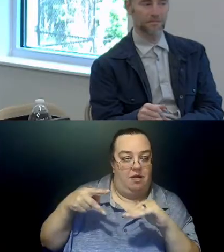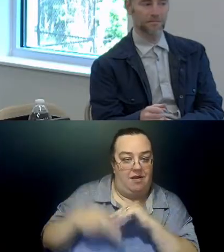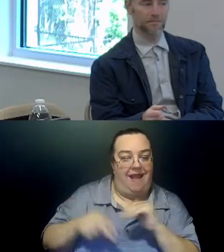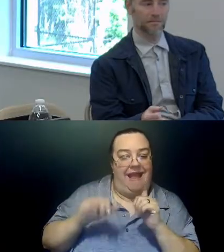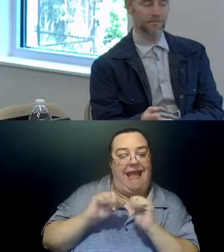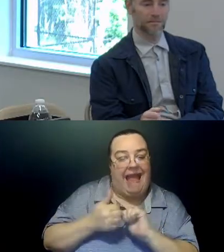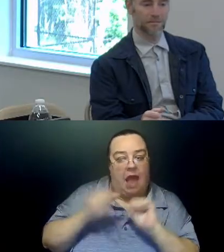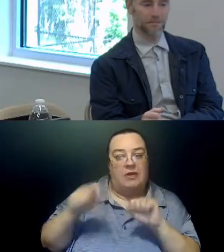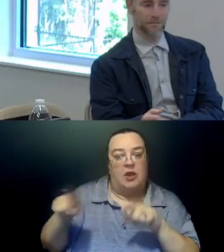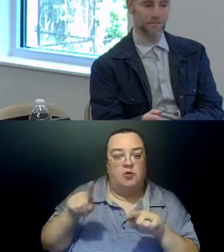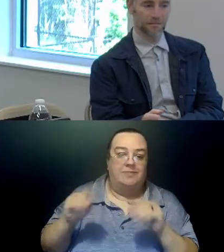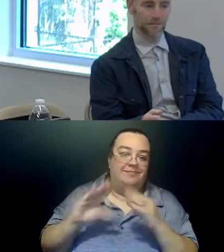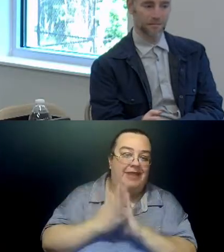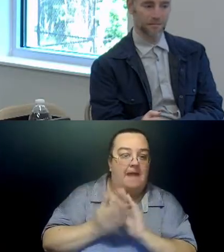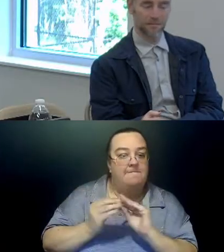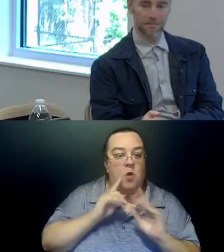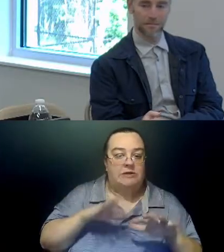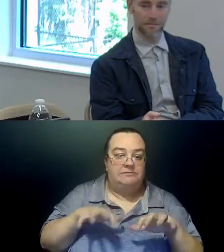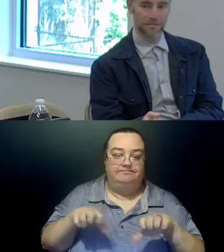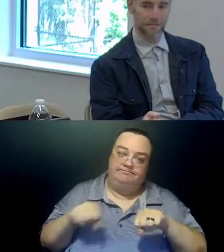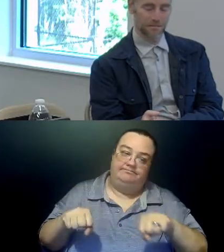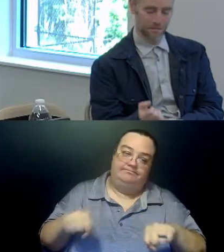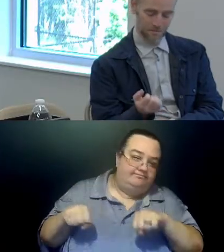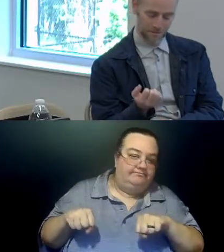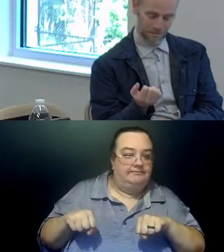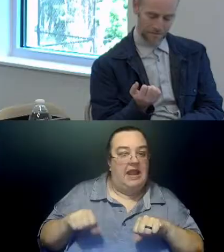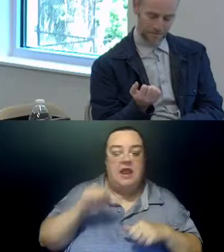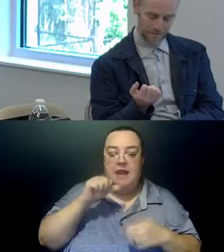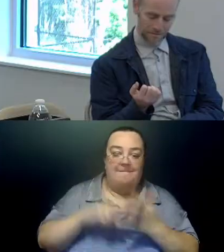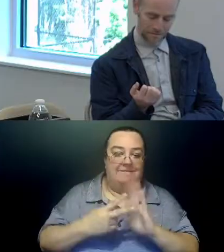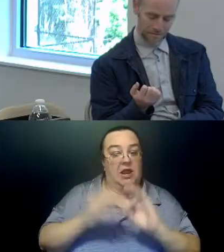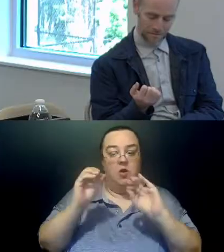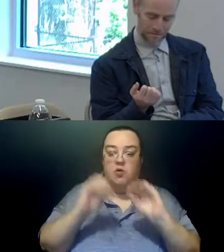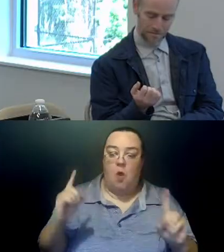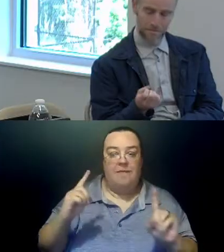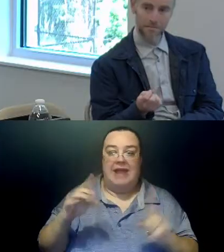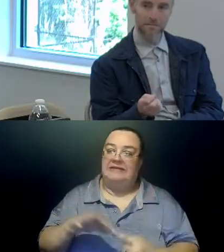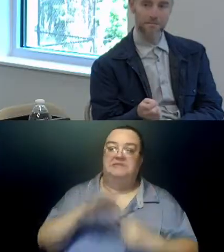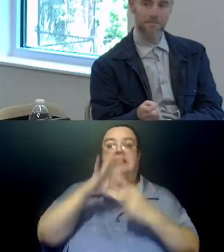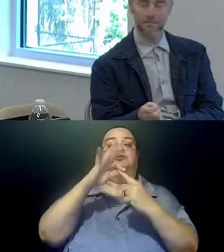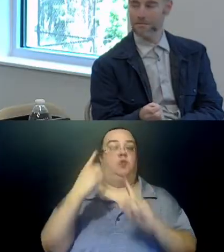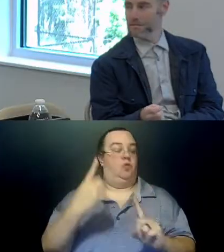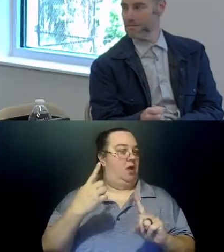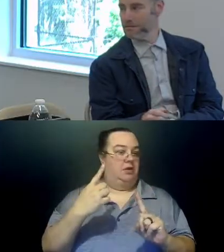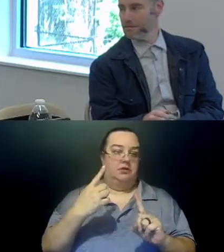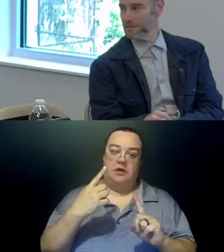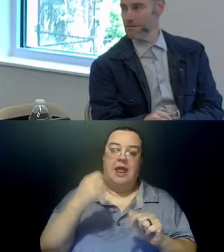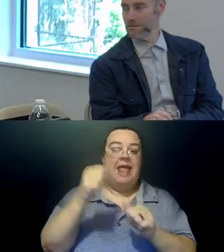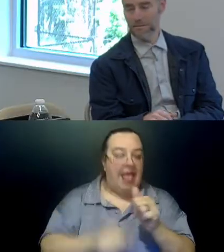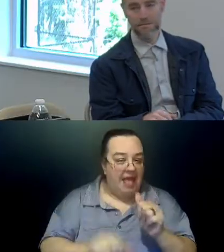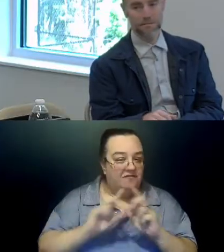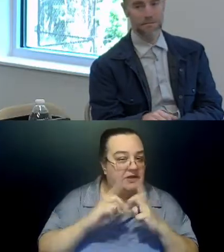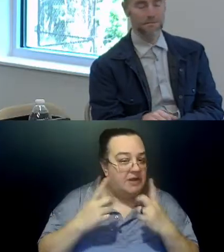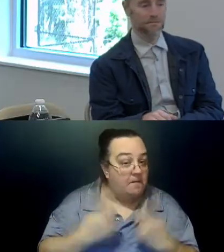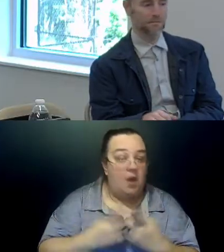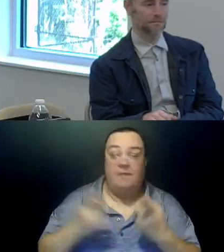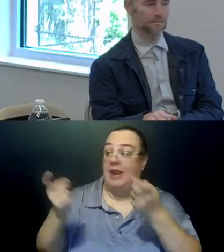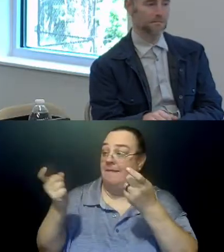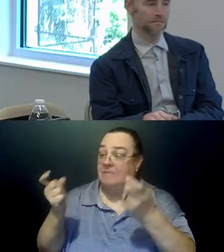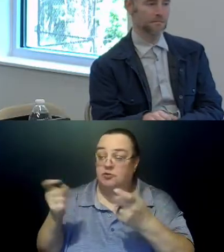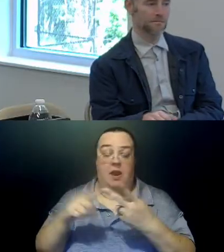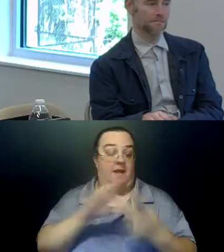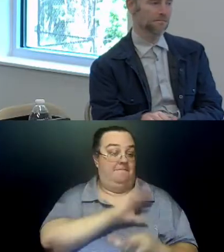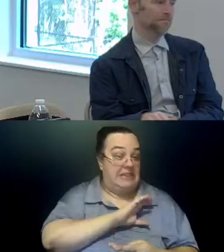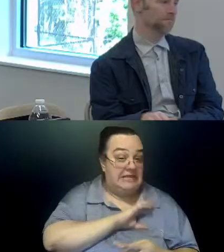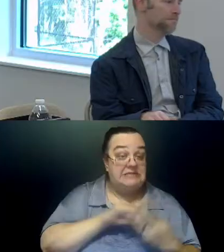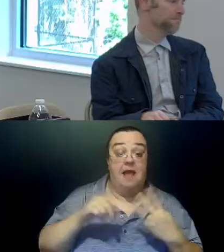belts? And that means that there is no golden child in this conversation. Every department, administrative, police, public